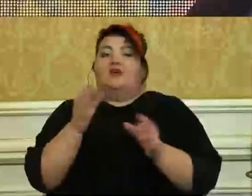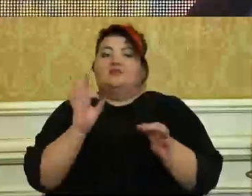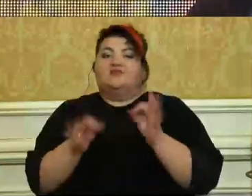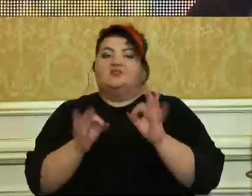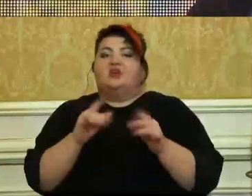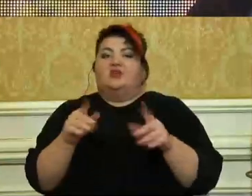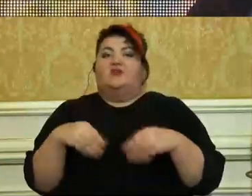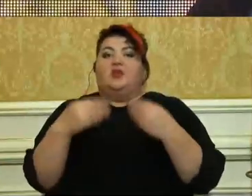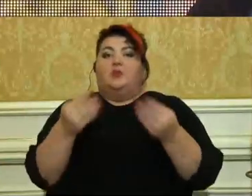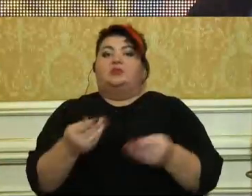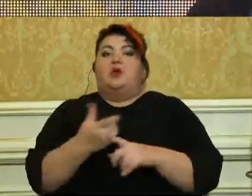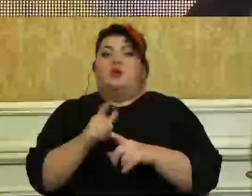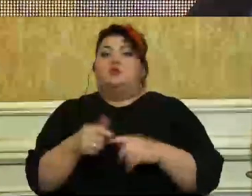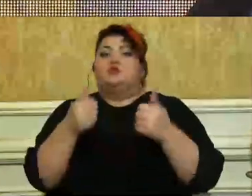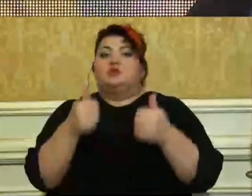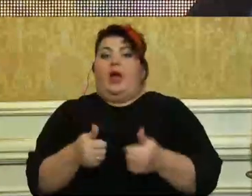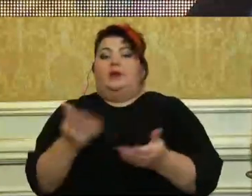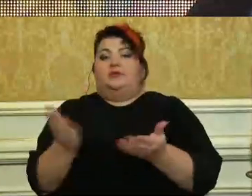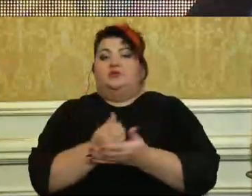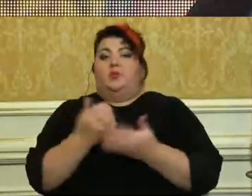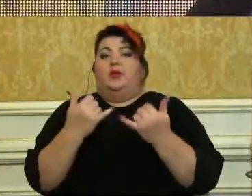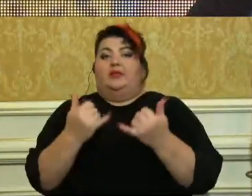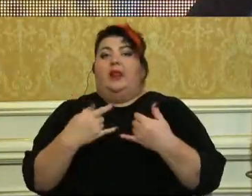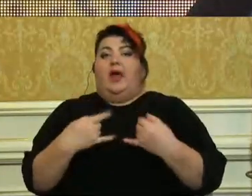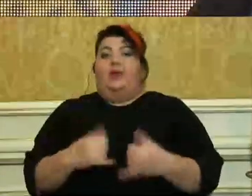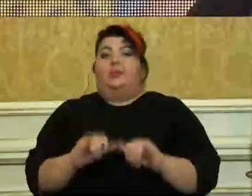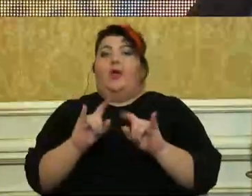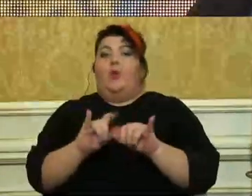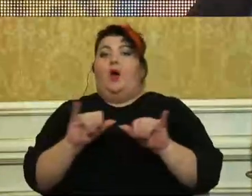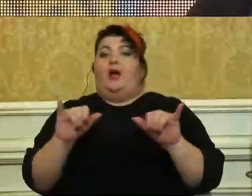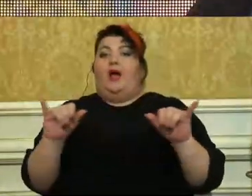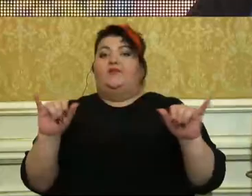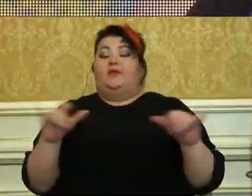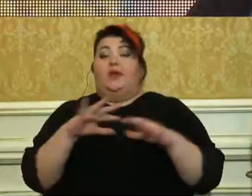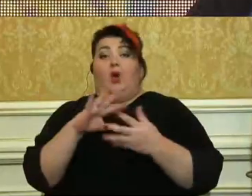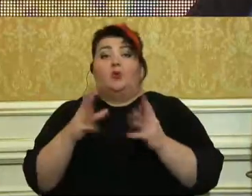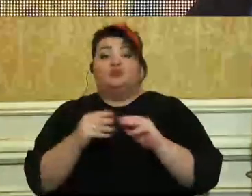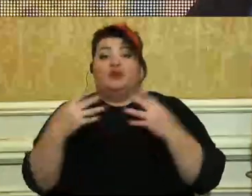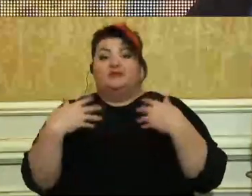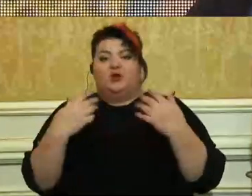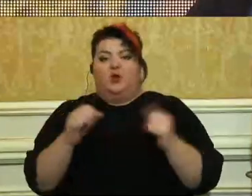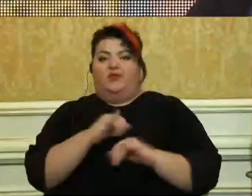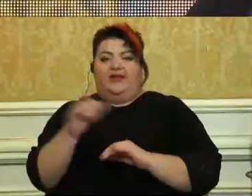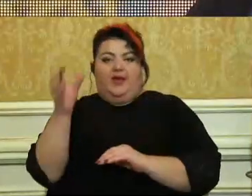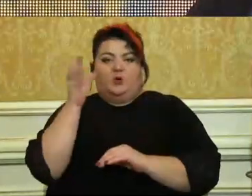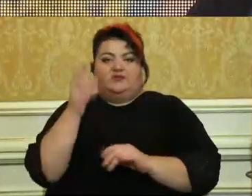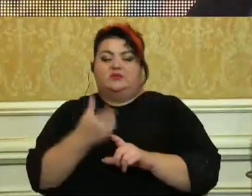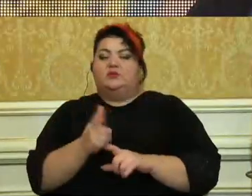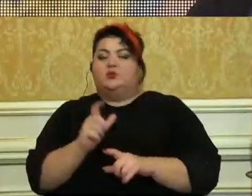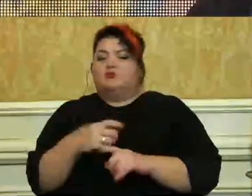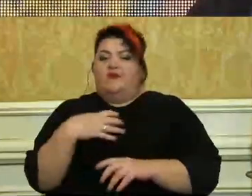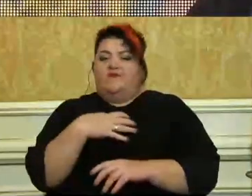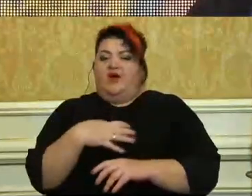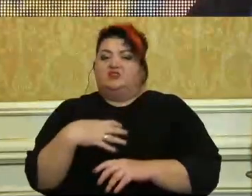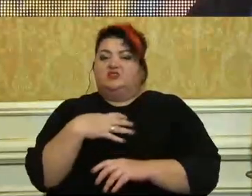demography. Right to health, to education, are to be protected specifically. The girls have